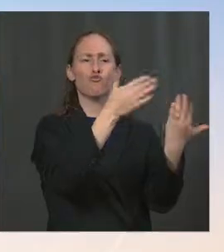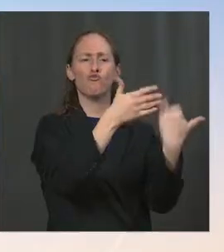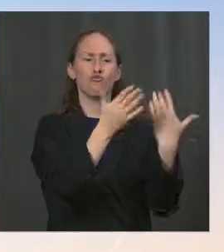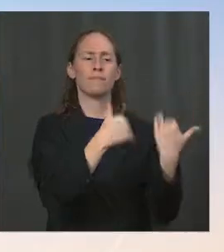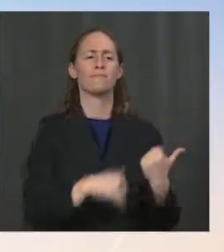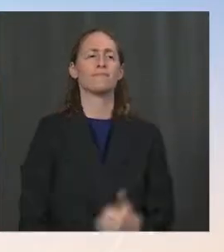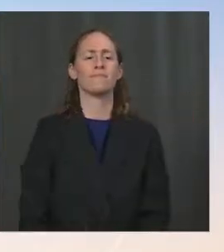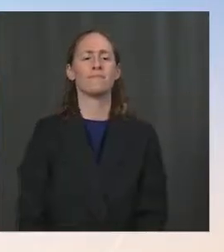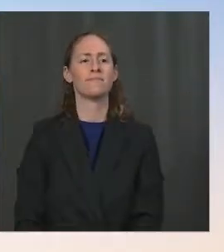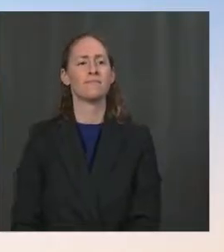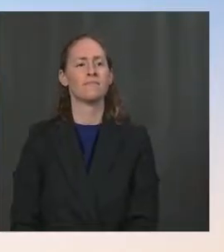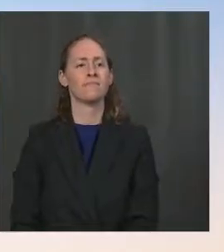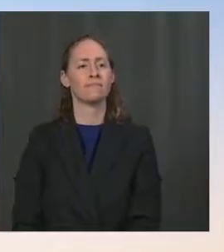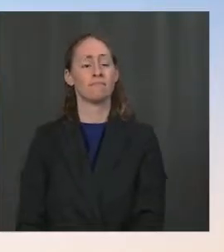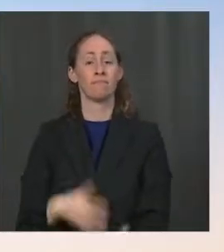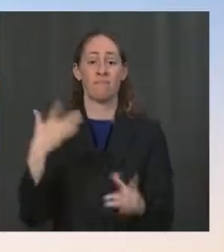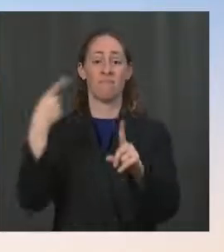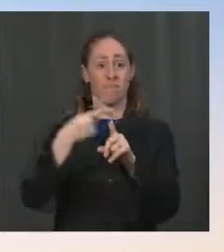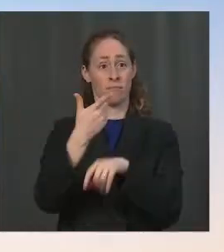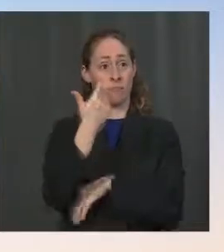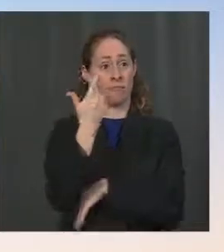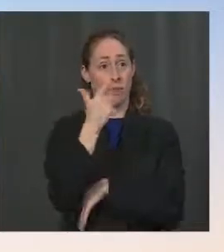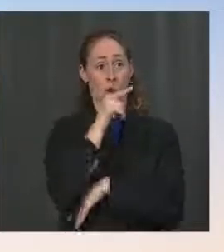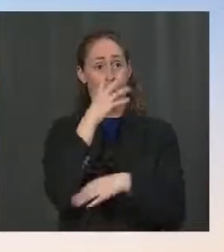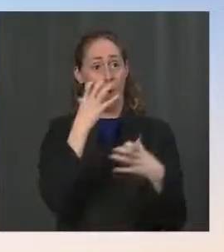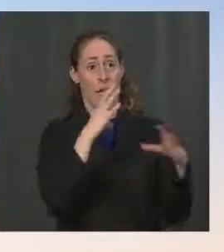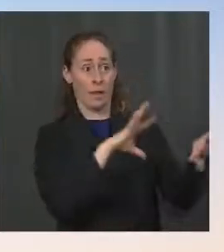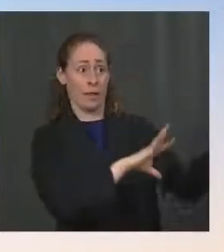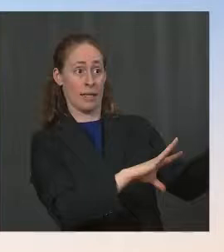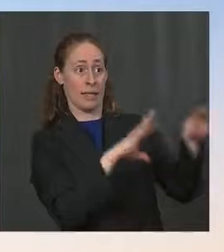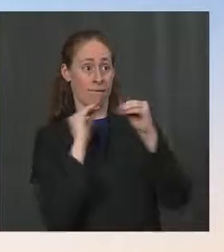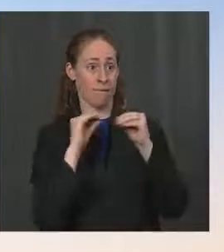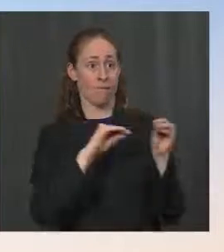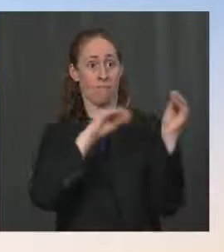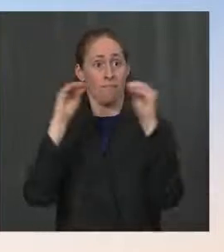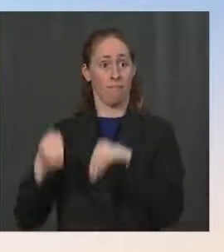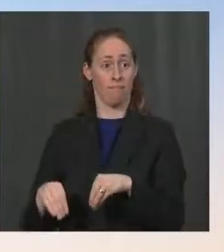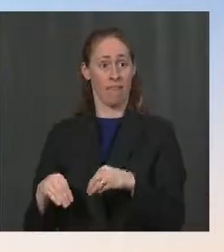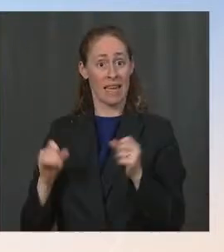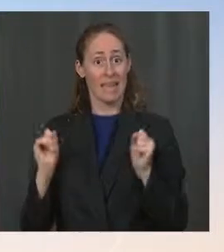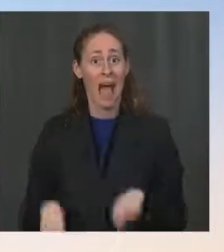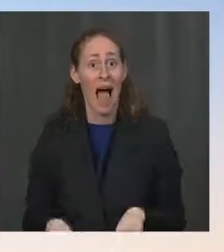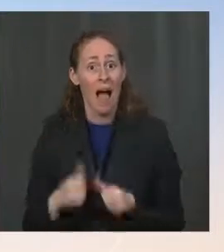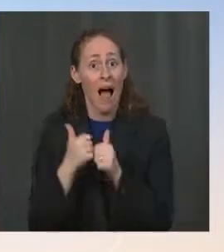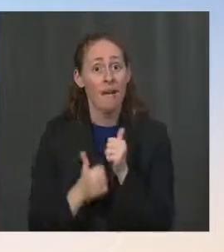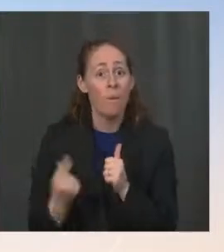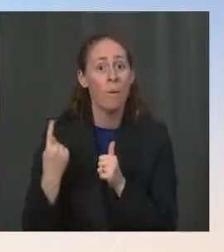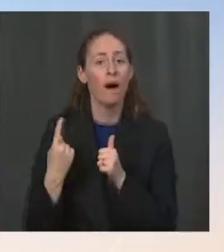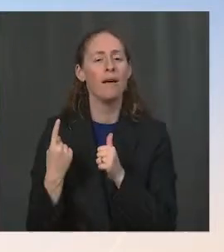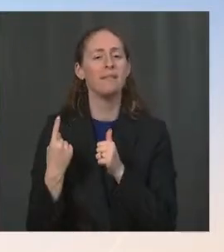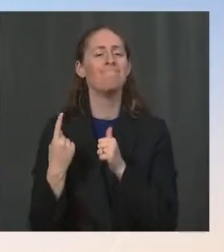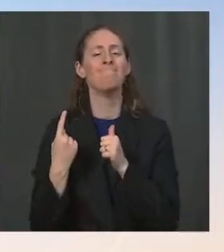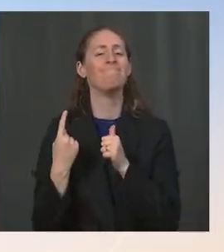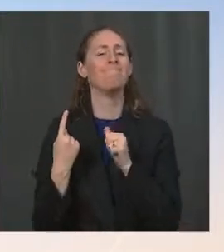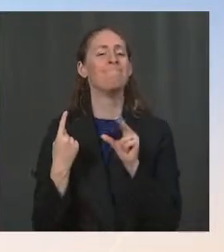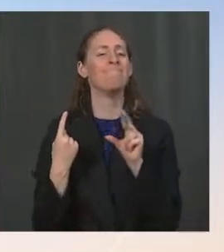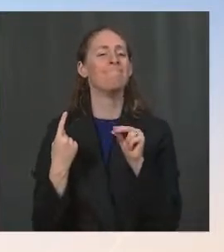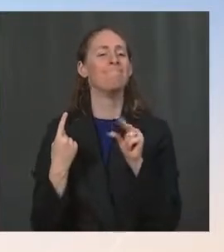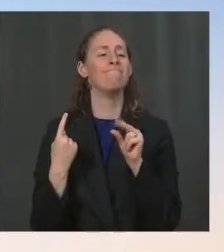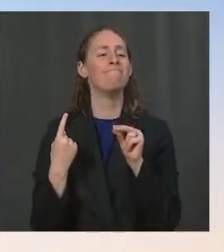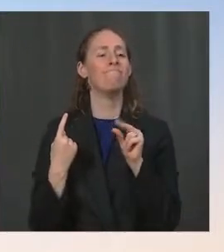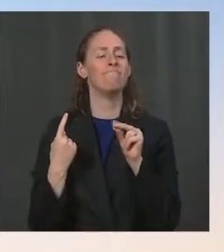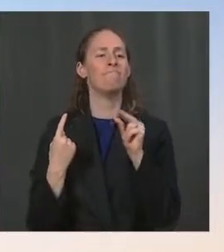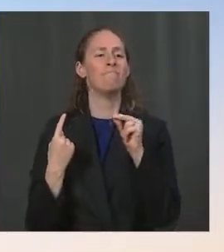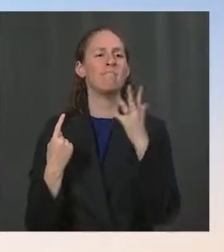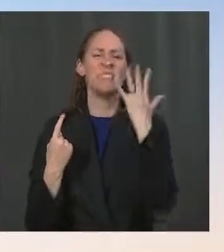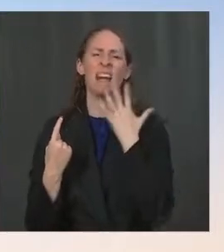leave Afghanistan and come to the United States is not going to be able to do that. And that is a sad truth, but it is